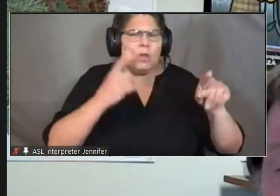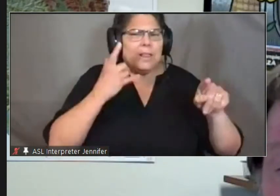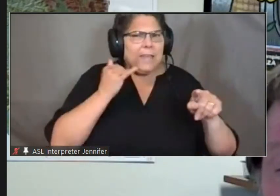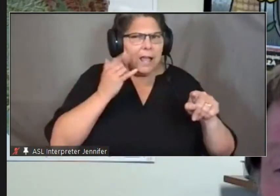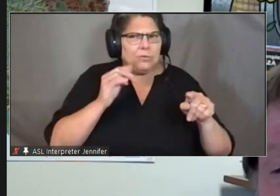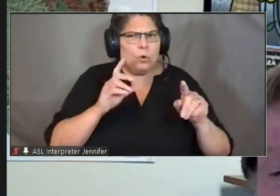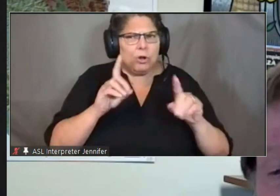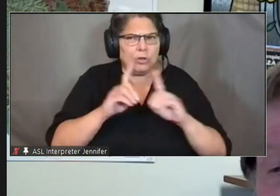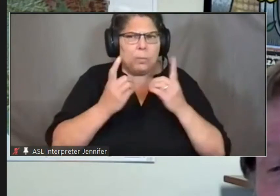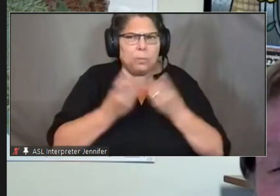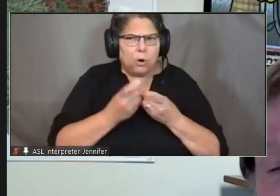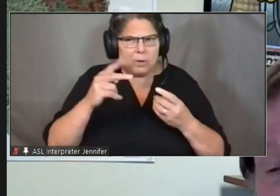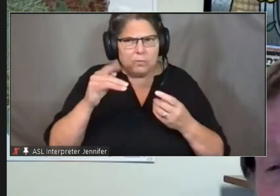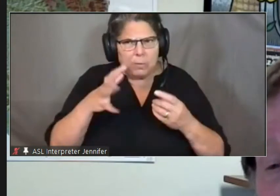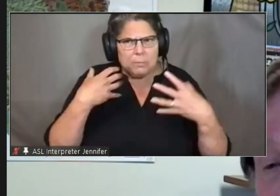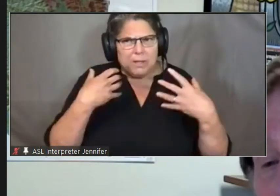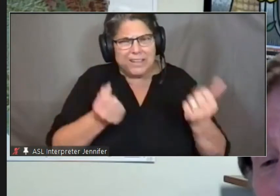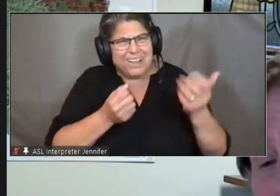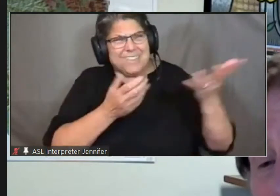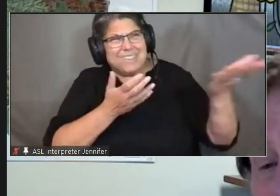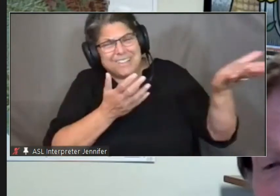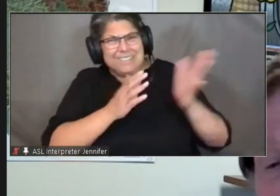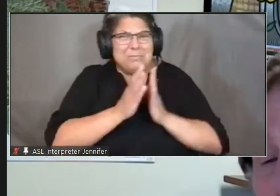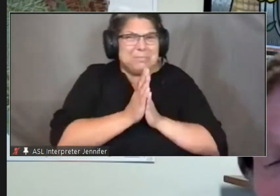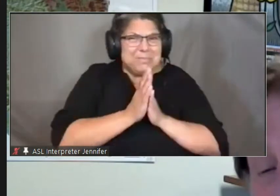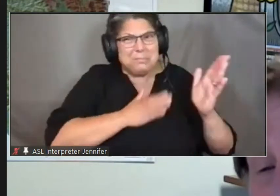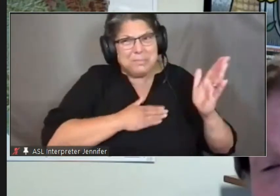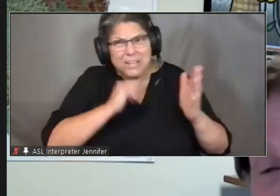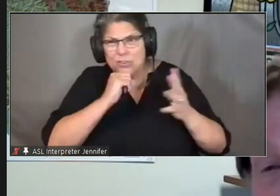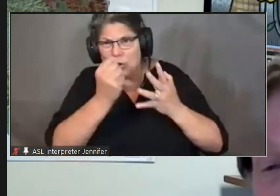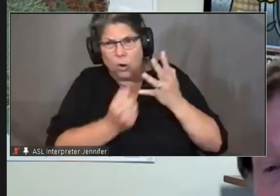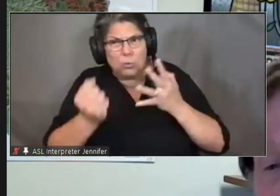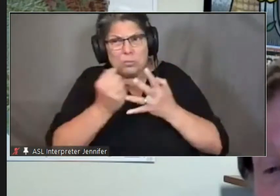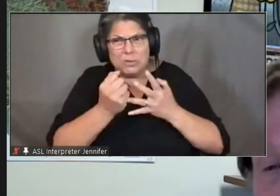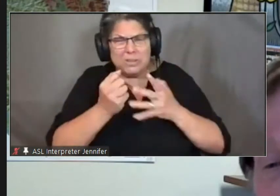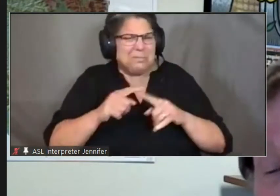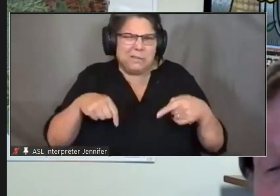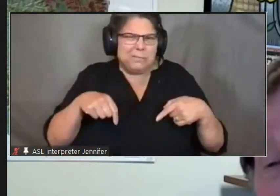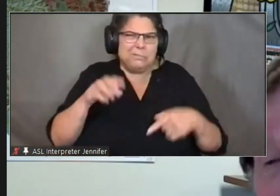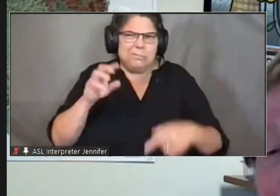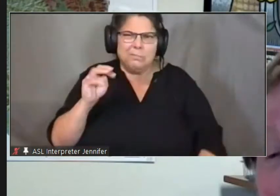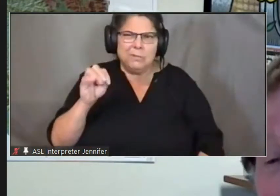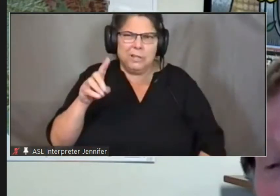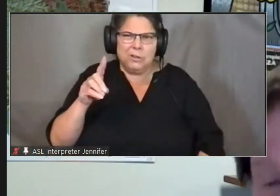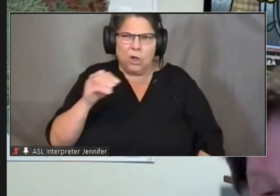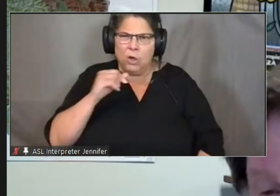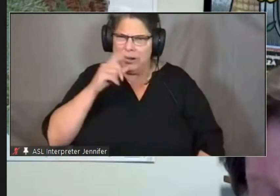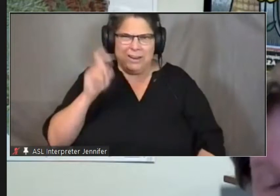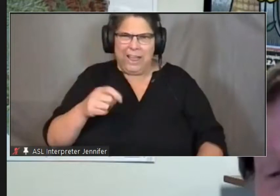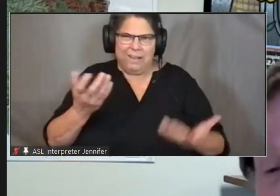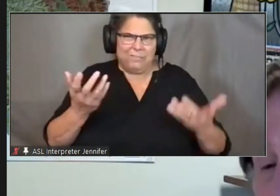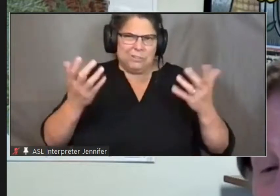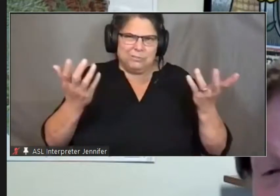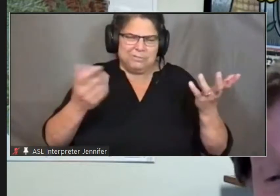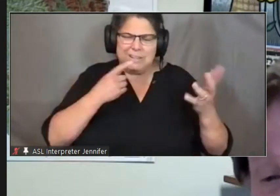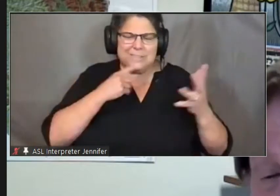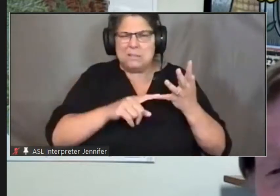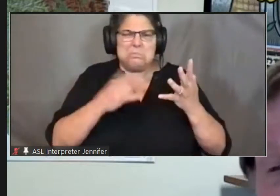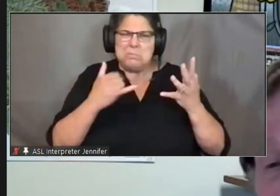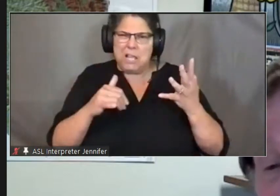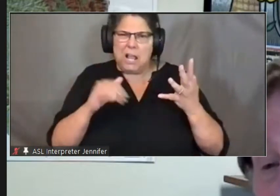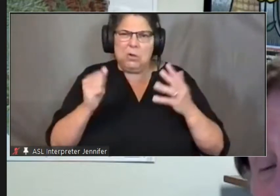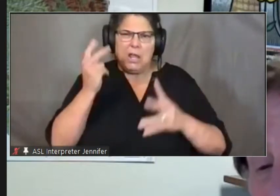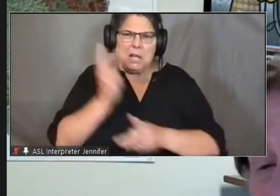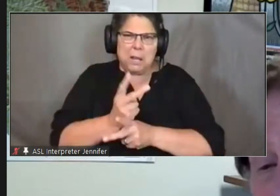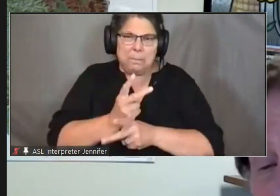Public Health and pled their case and so on and so forth. It really wasn't necessary for us at this point. They said, stay in yellow. But we still needed to